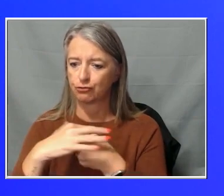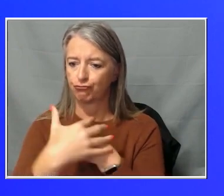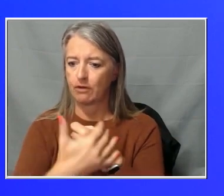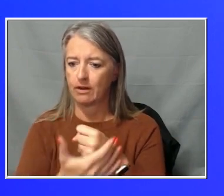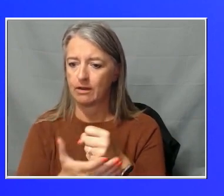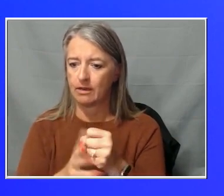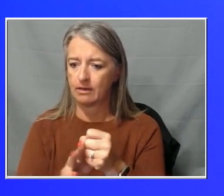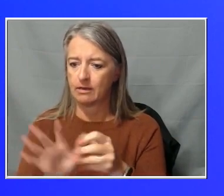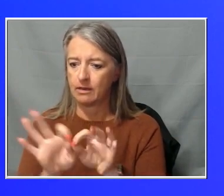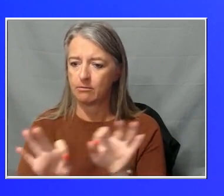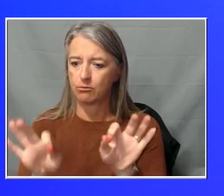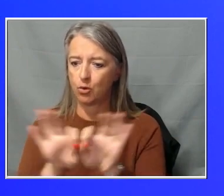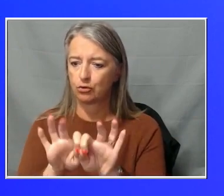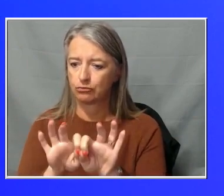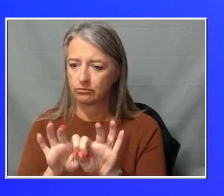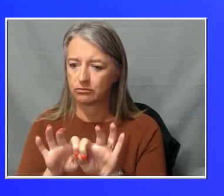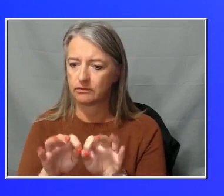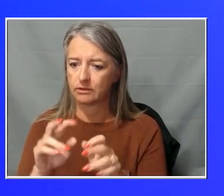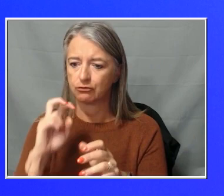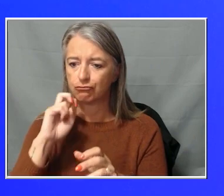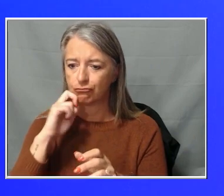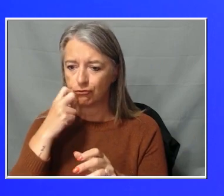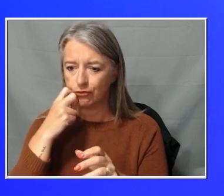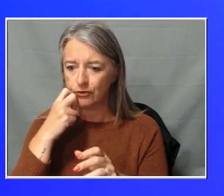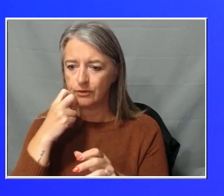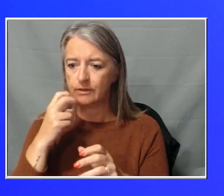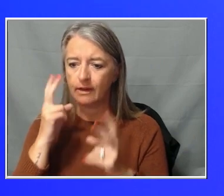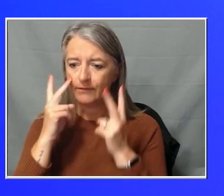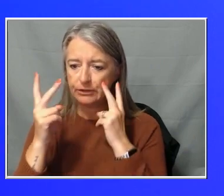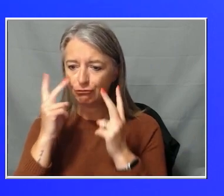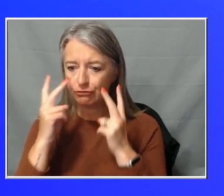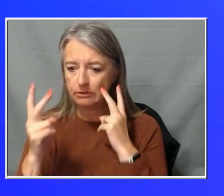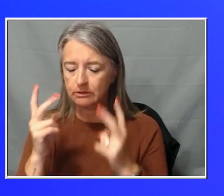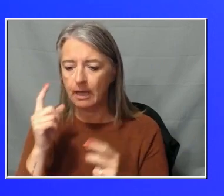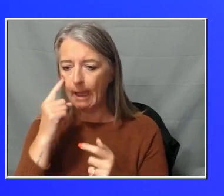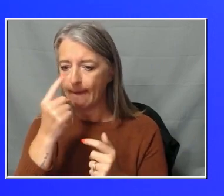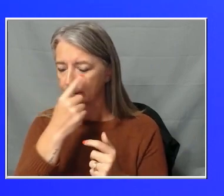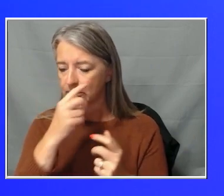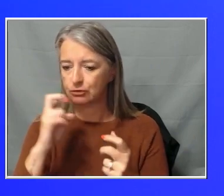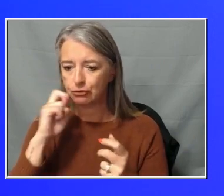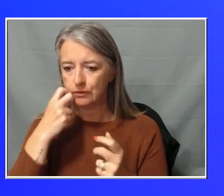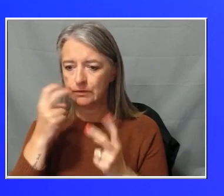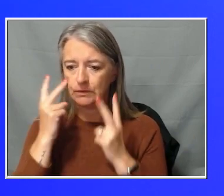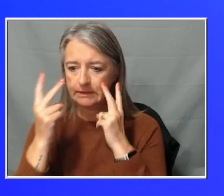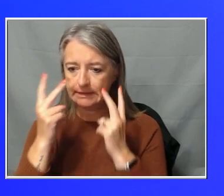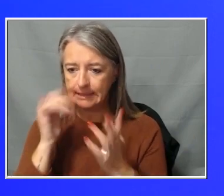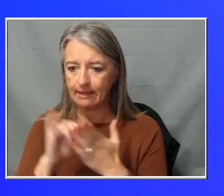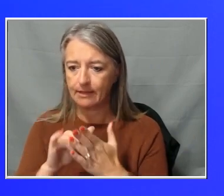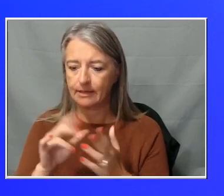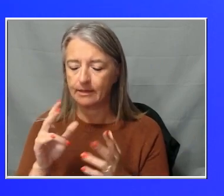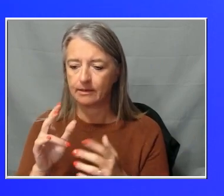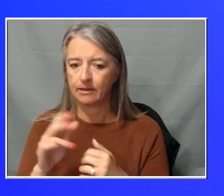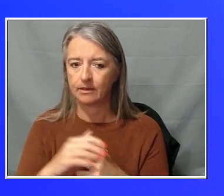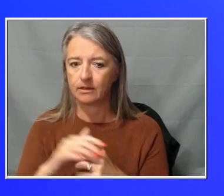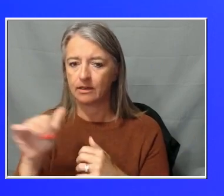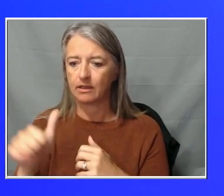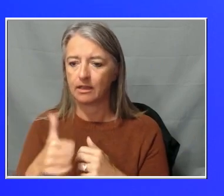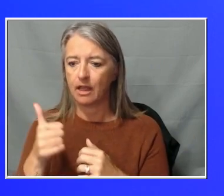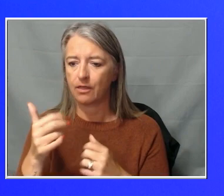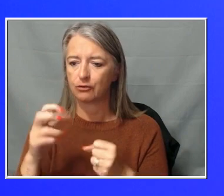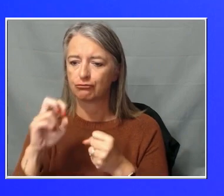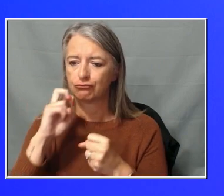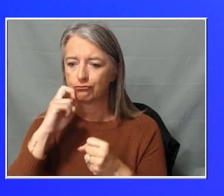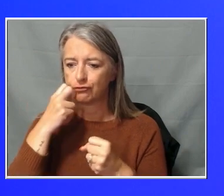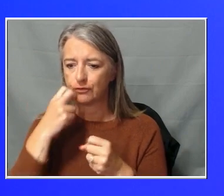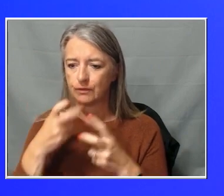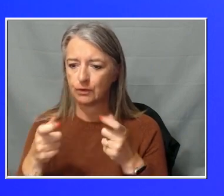critical structures, important nerves, the nerve of the vision, optic nerve, you see with that nerve, the other small nerves, they